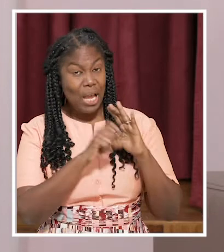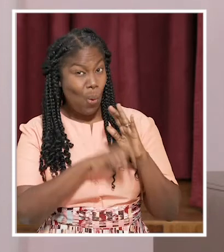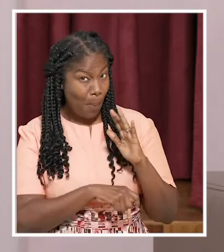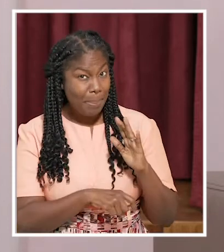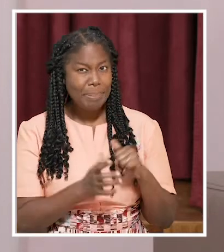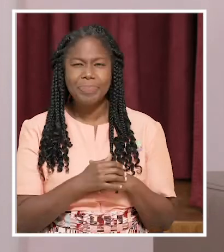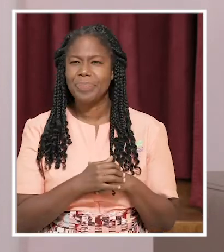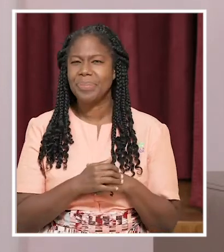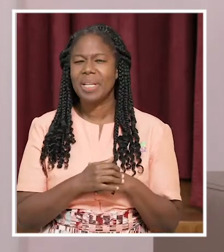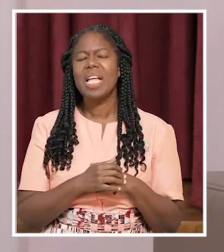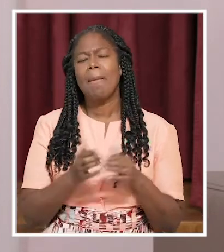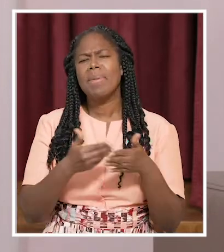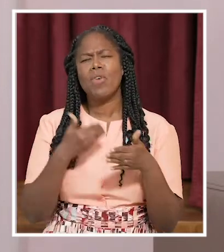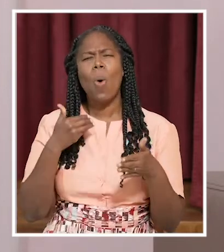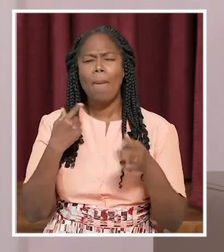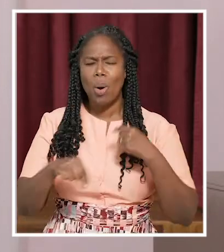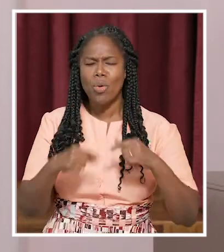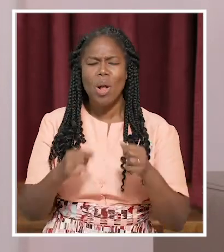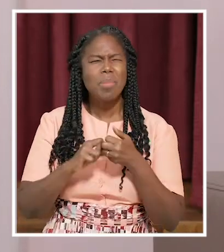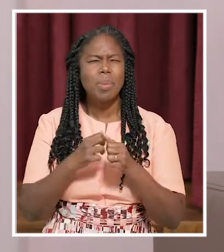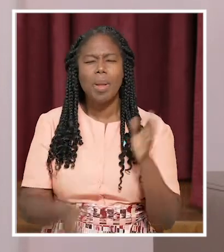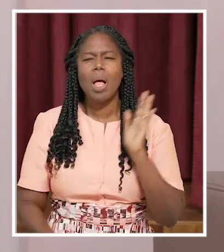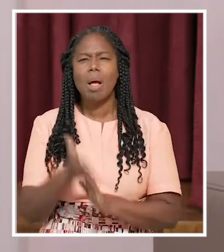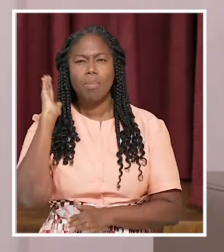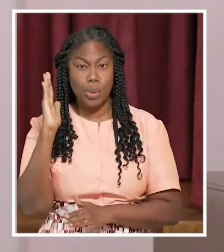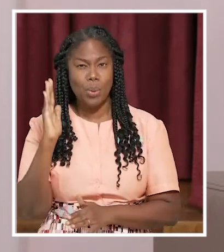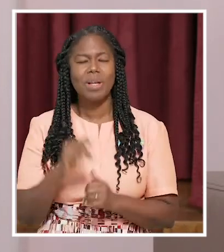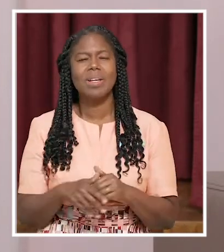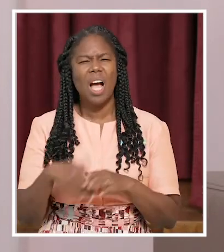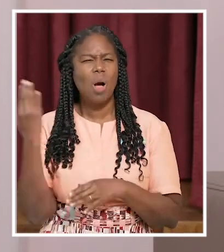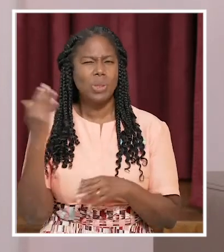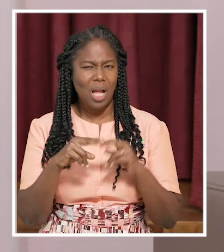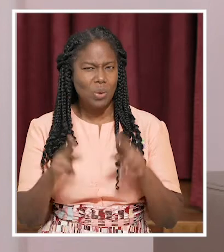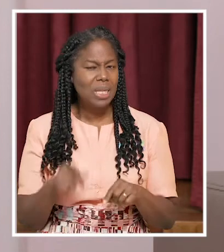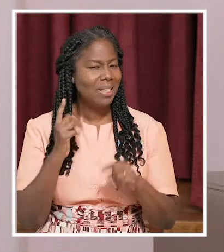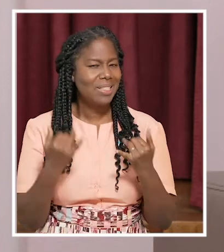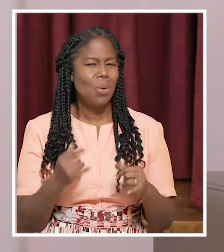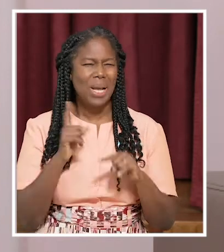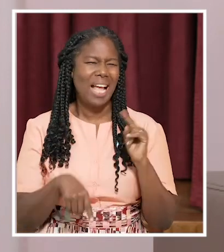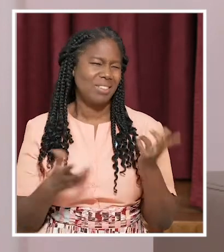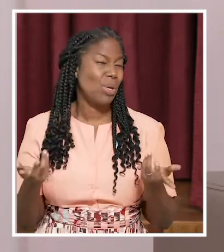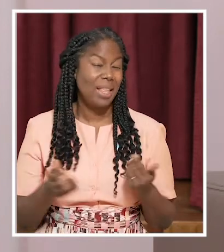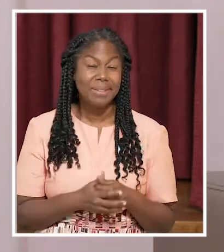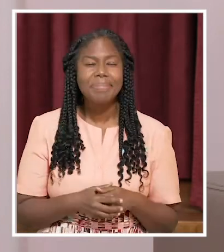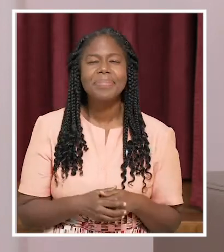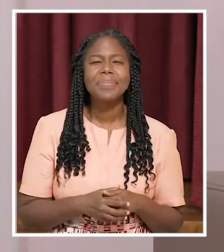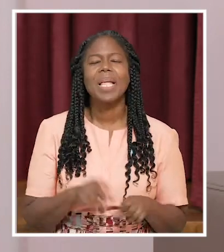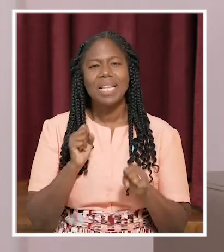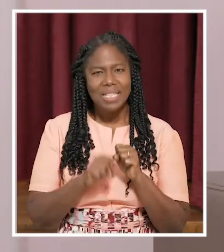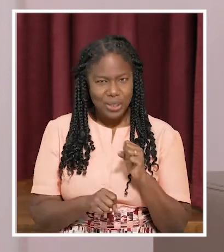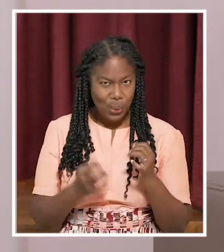important. And one of the things that the Ministry of Health did was, in collaboration with PAHO, that's the Pan American